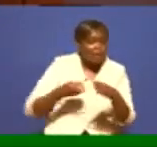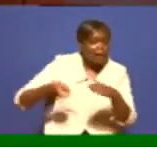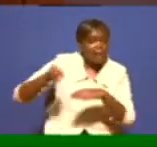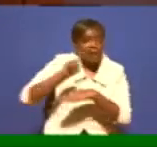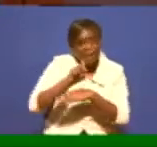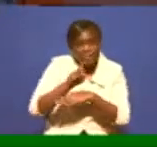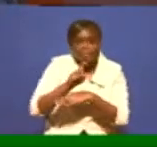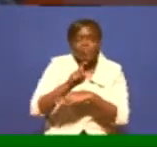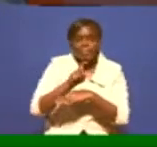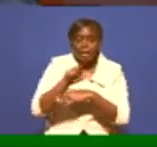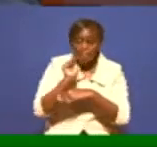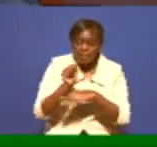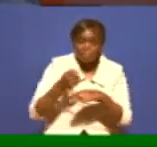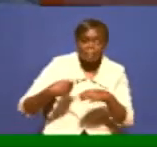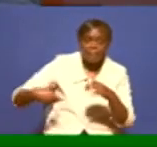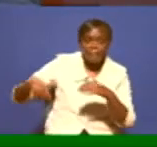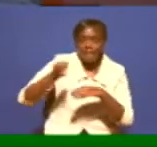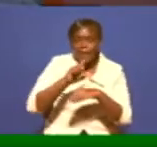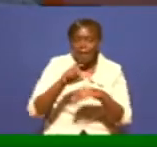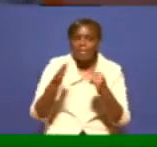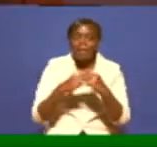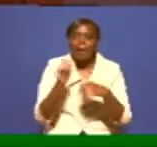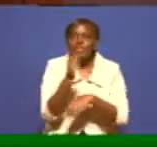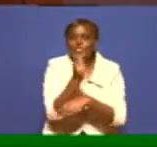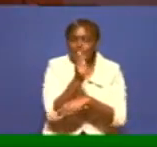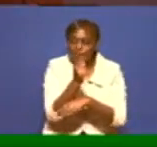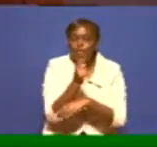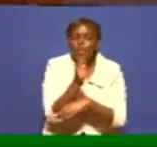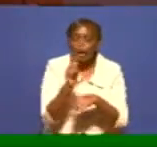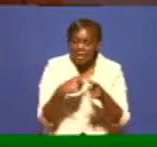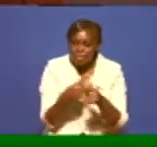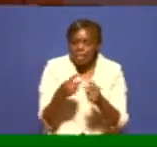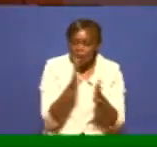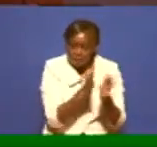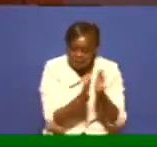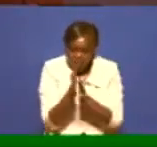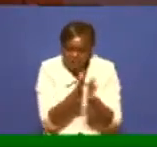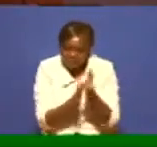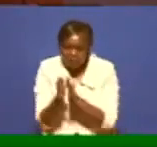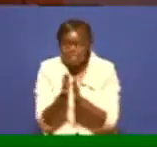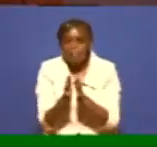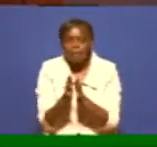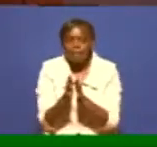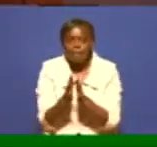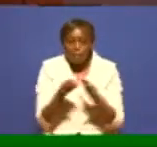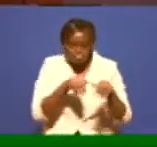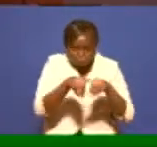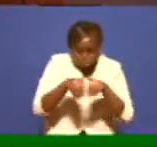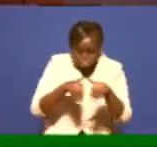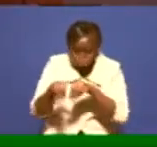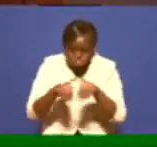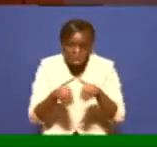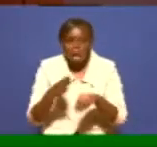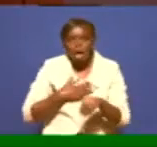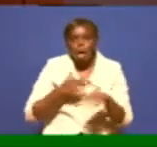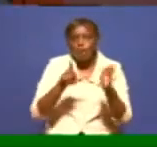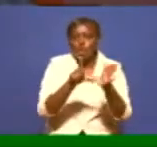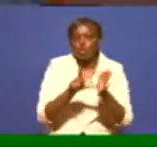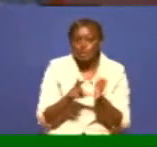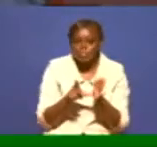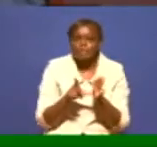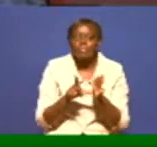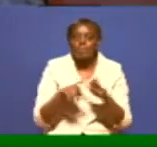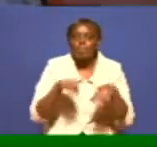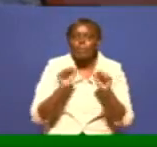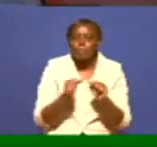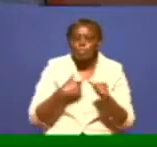that room, Honorable Speaker, we can reorganize, we can actually restructure our loans so that we